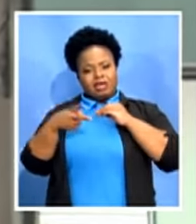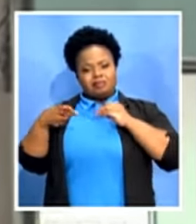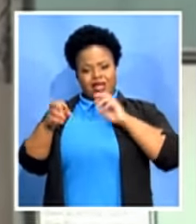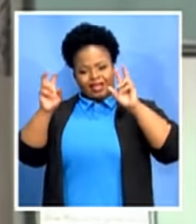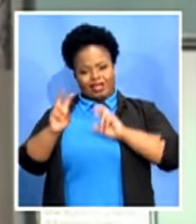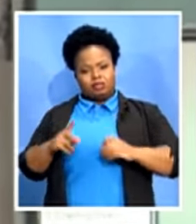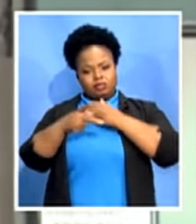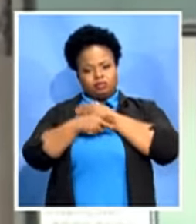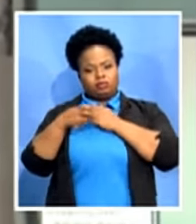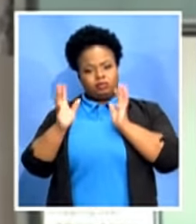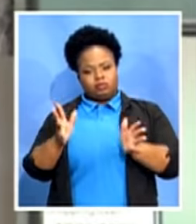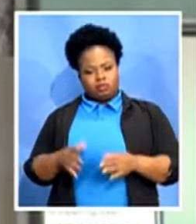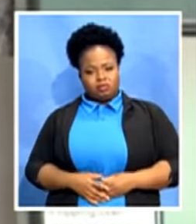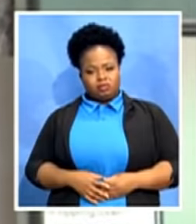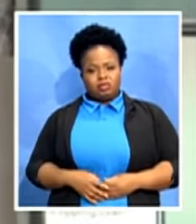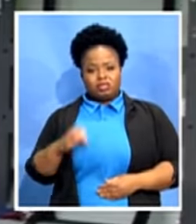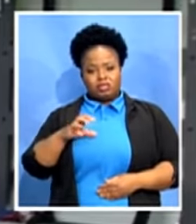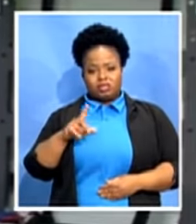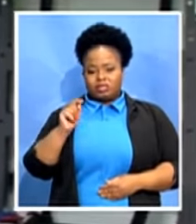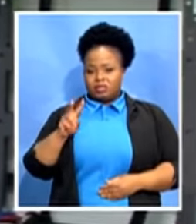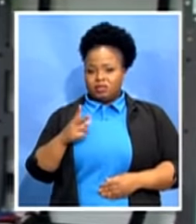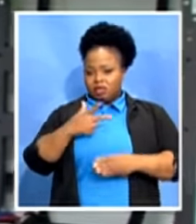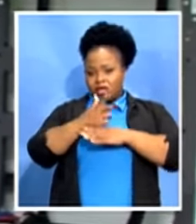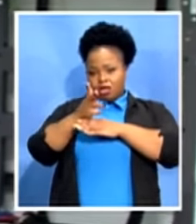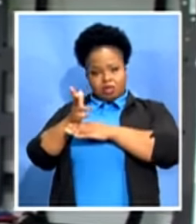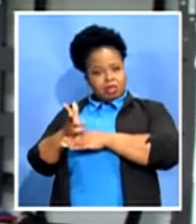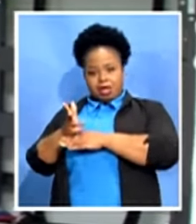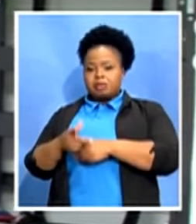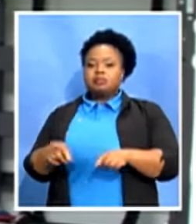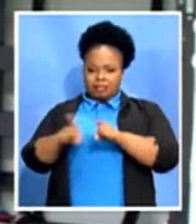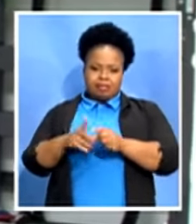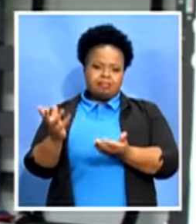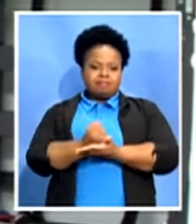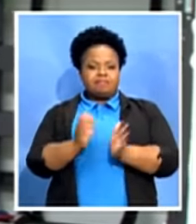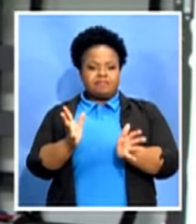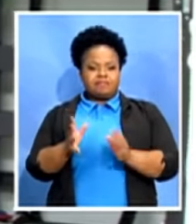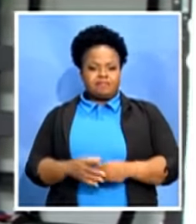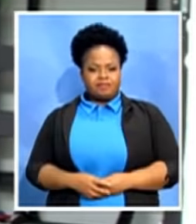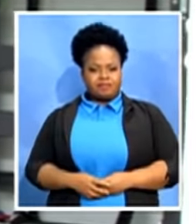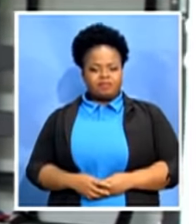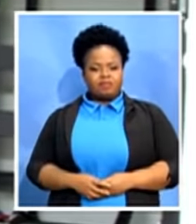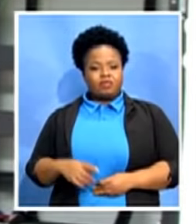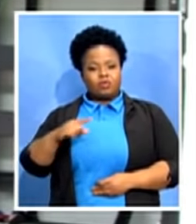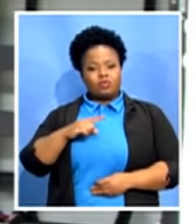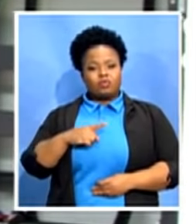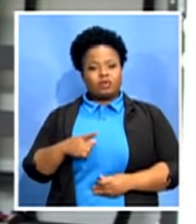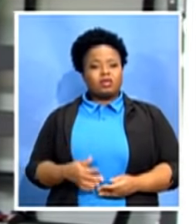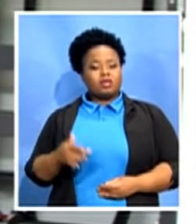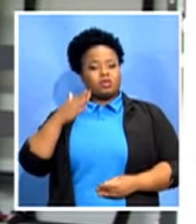CCTV cameras not spared either. The sought-after batteries, at least out of